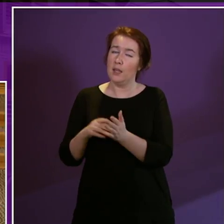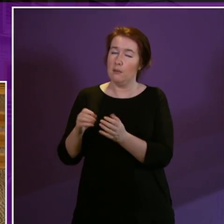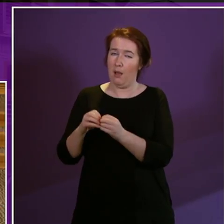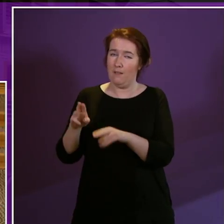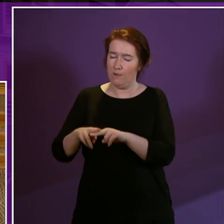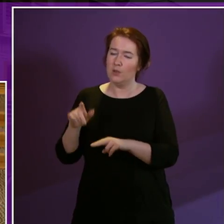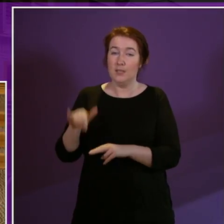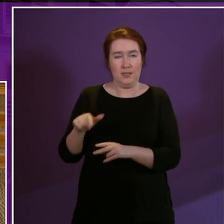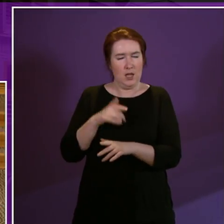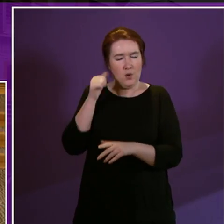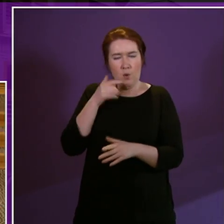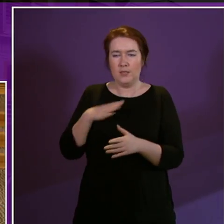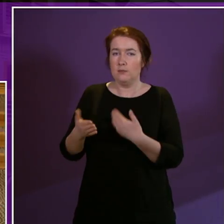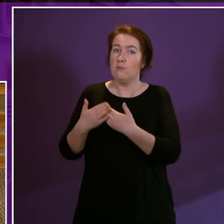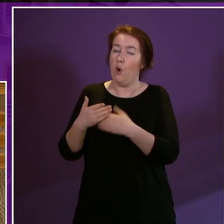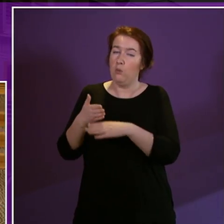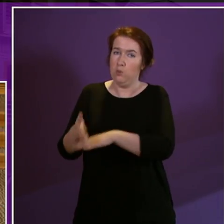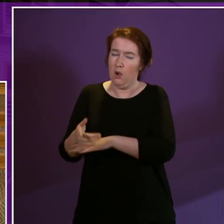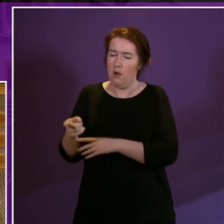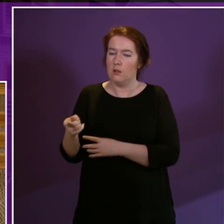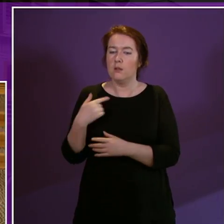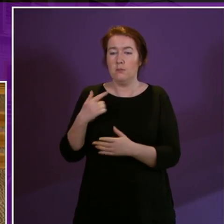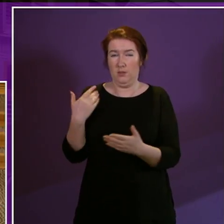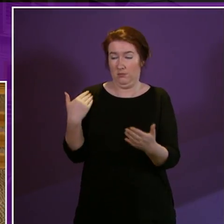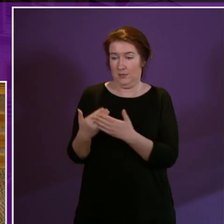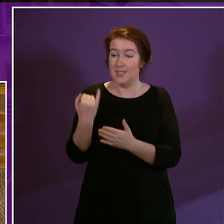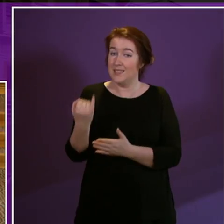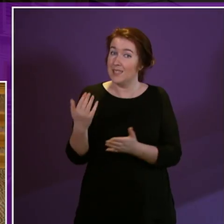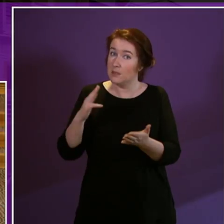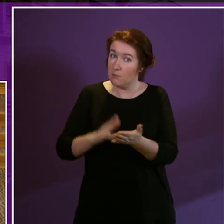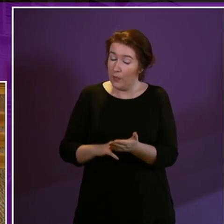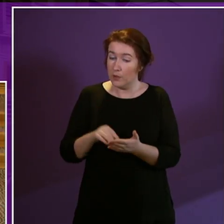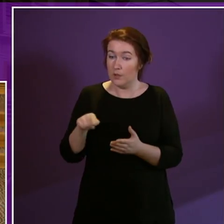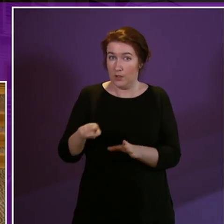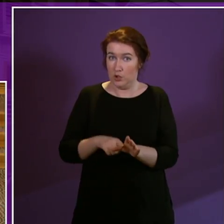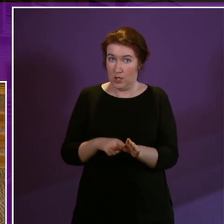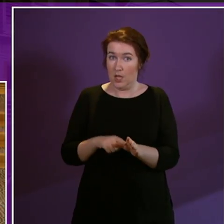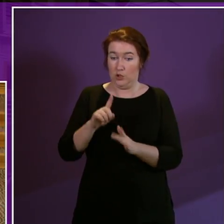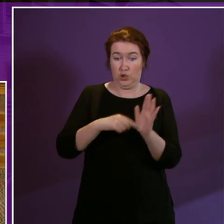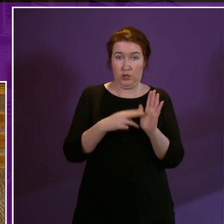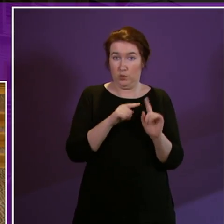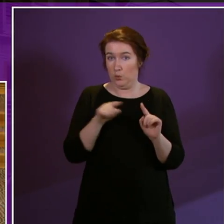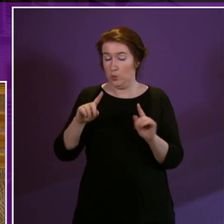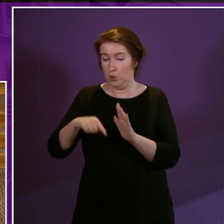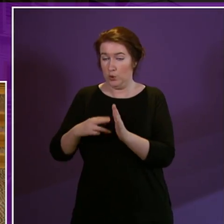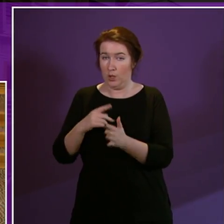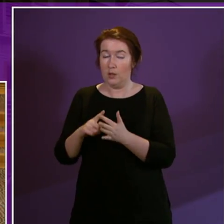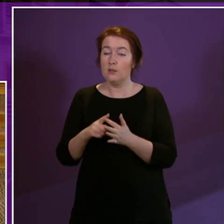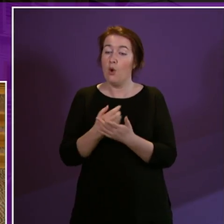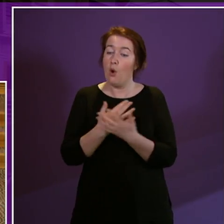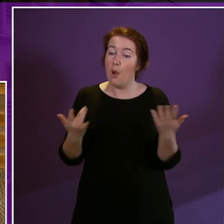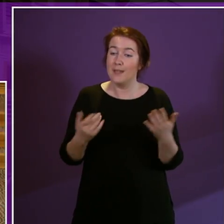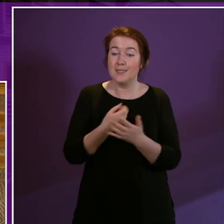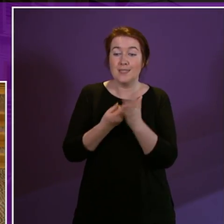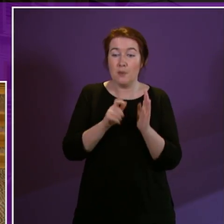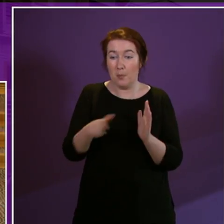there is a great deal more to do can I just point out that in the first six months of this year the numbers of disabled people on